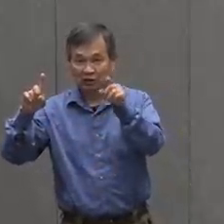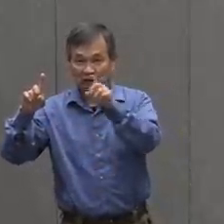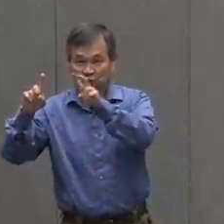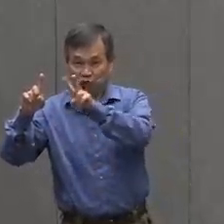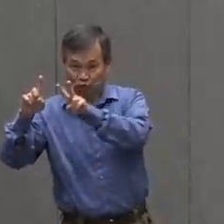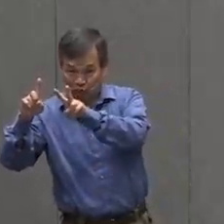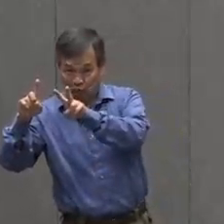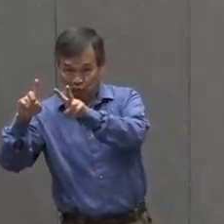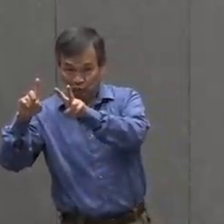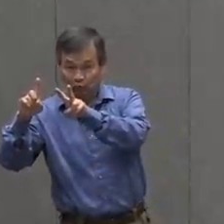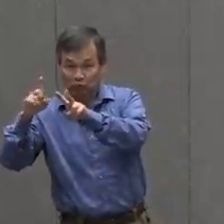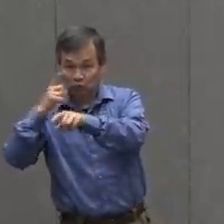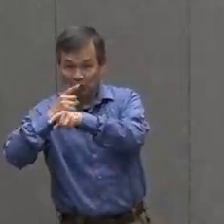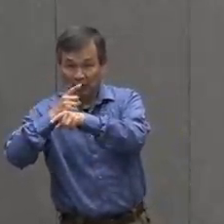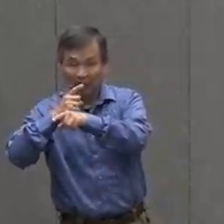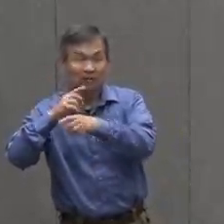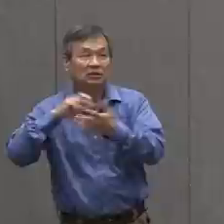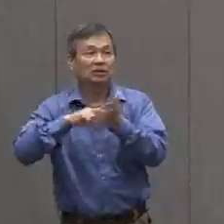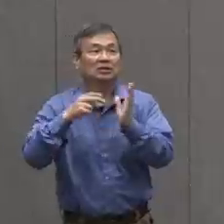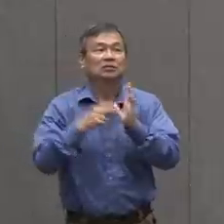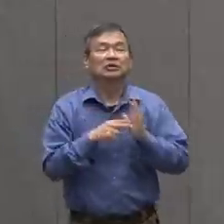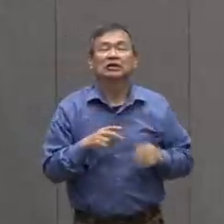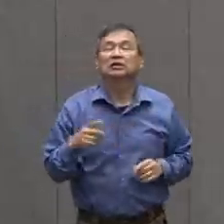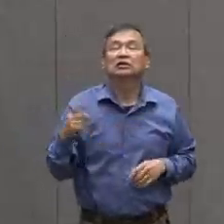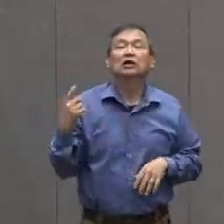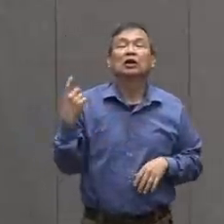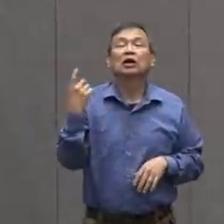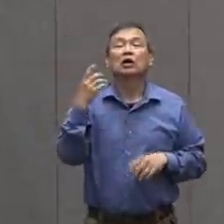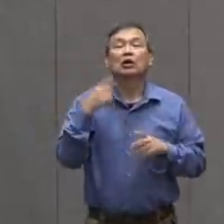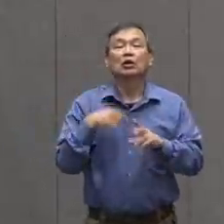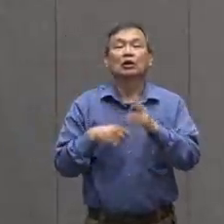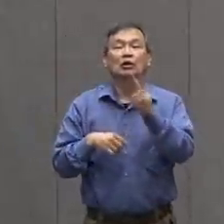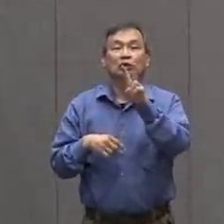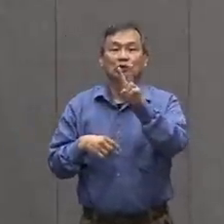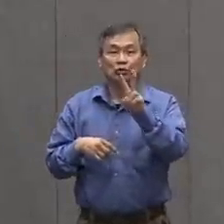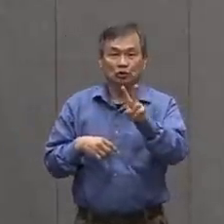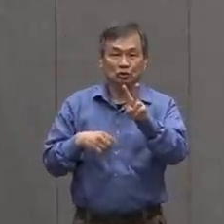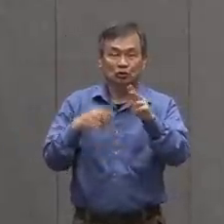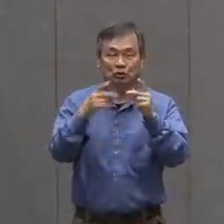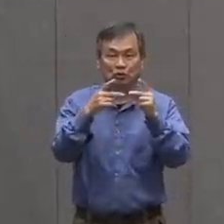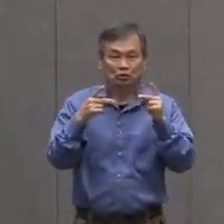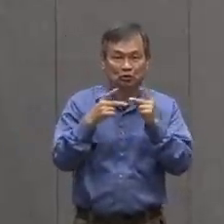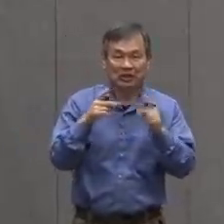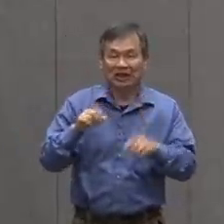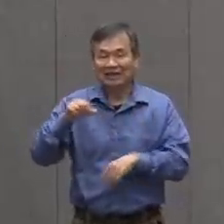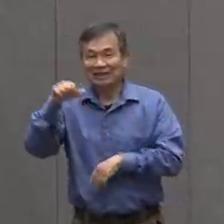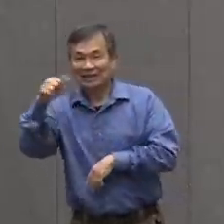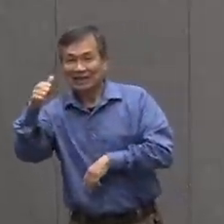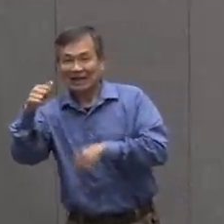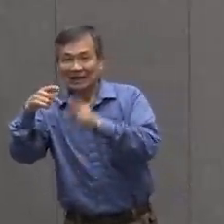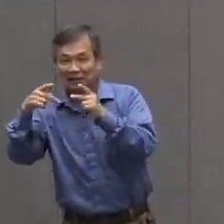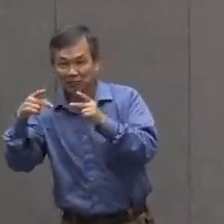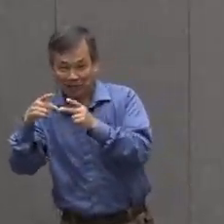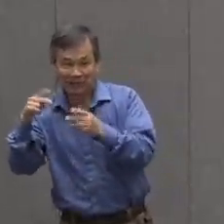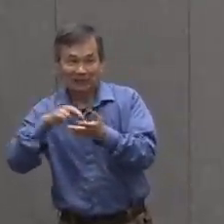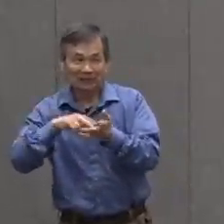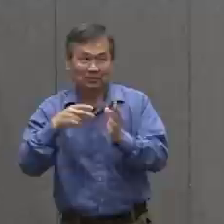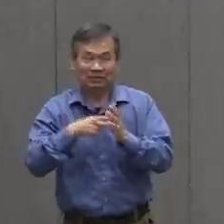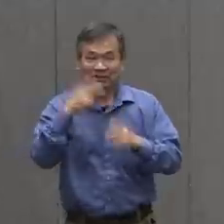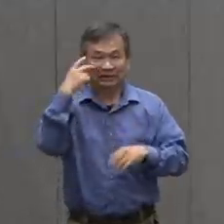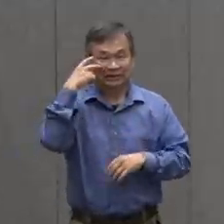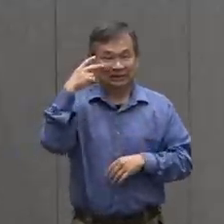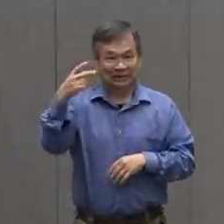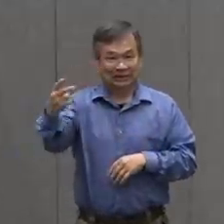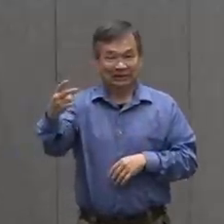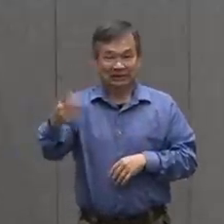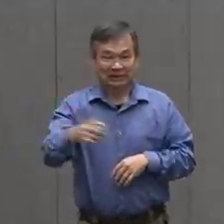2. That means that it has a 1's place and a 10's place. So here I have